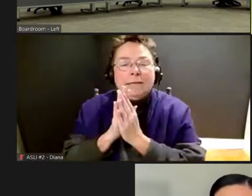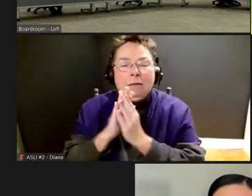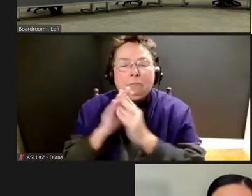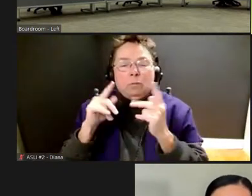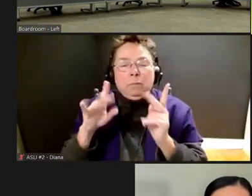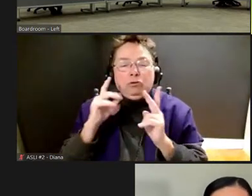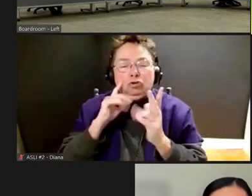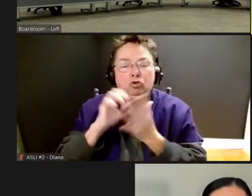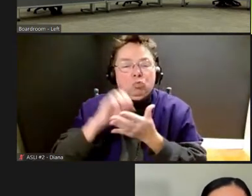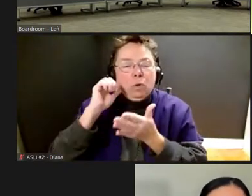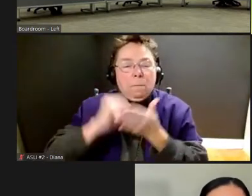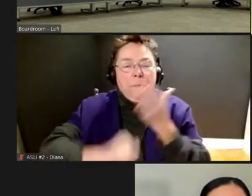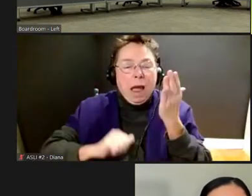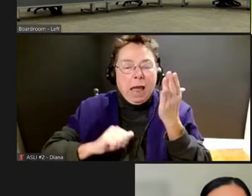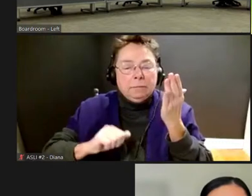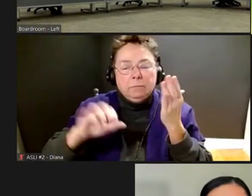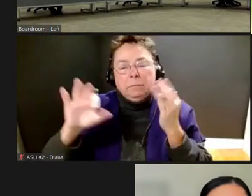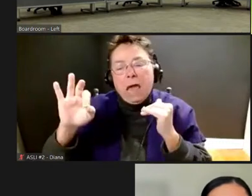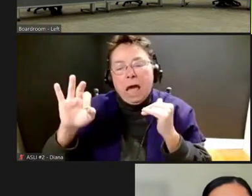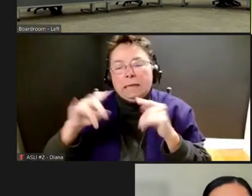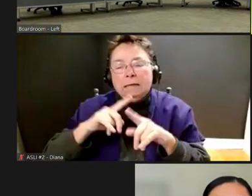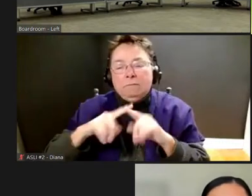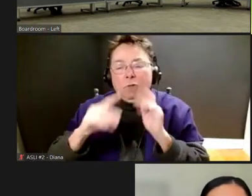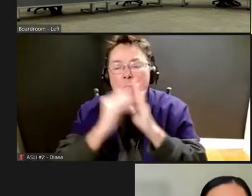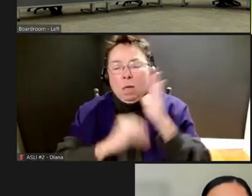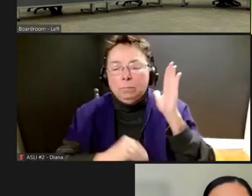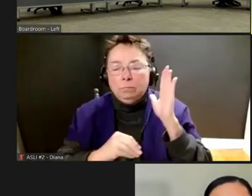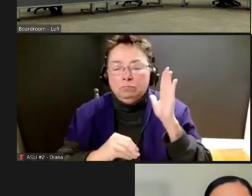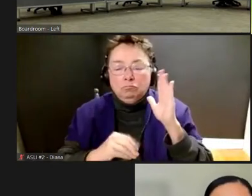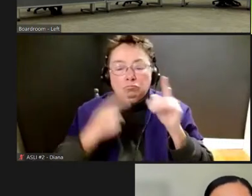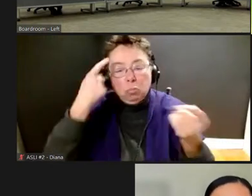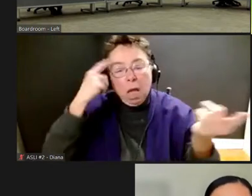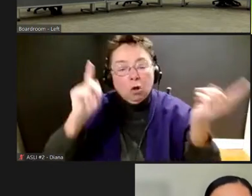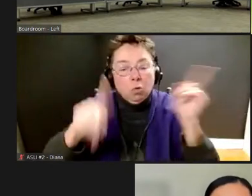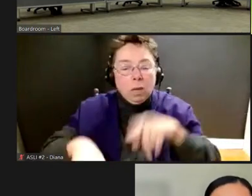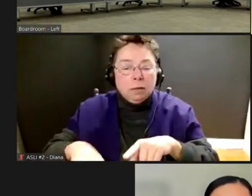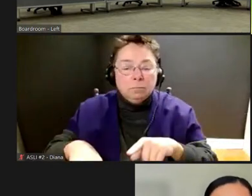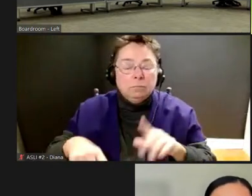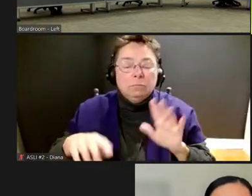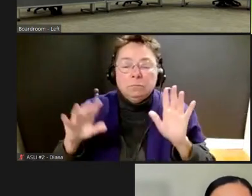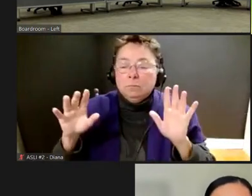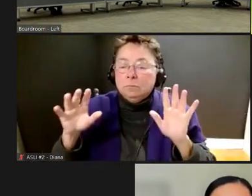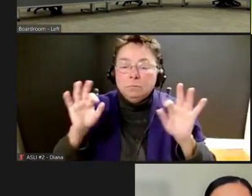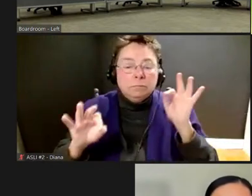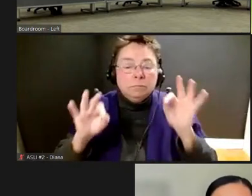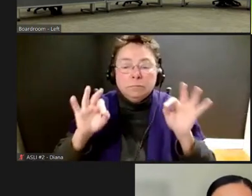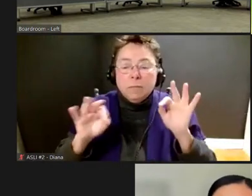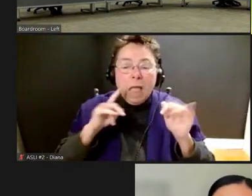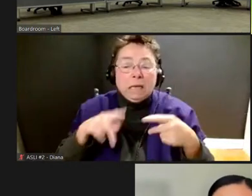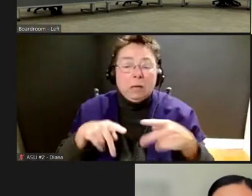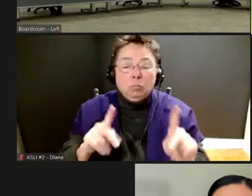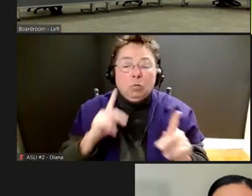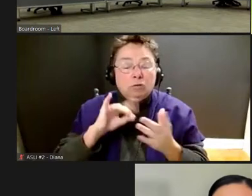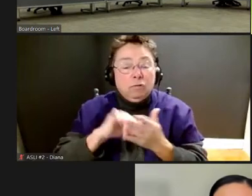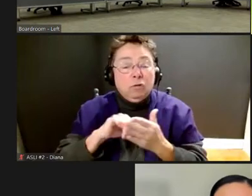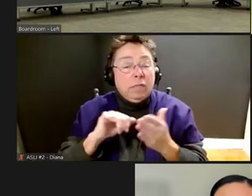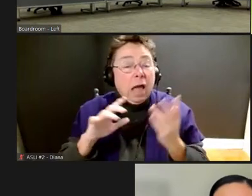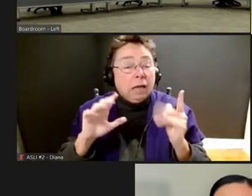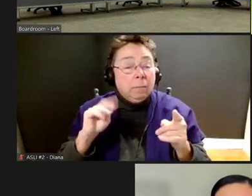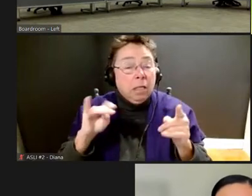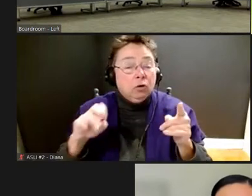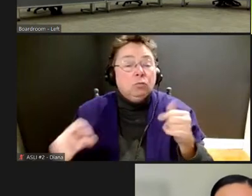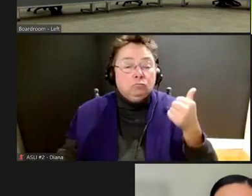remove agenda item number 9 from the omnibus. Agreed. Okay. So we just need leave for that. Director Miller? So